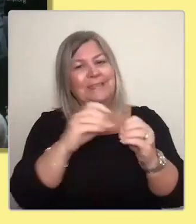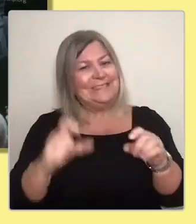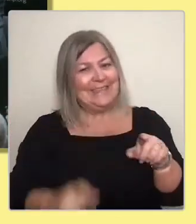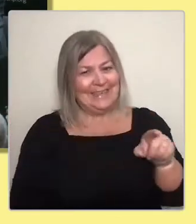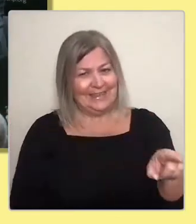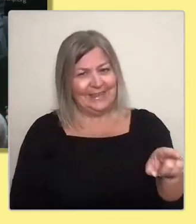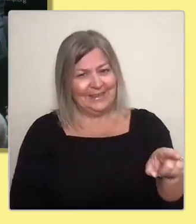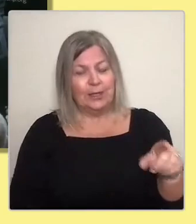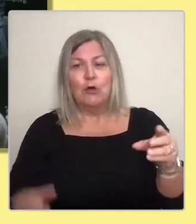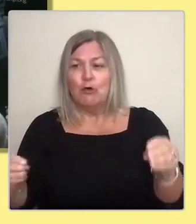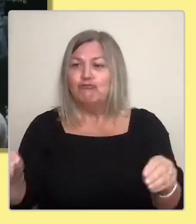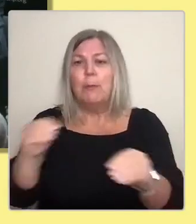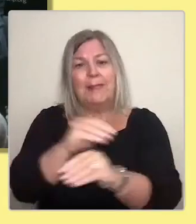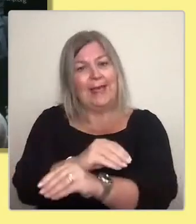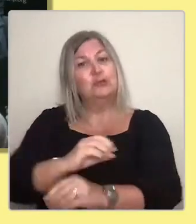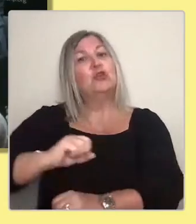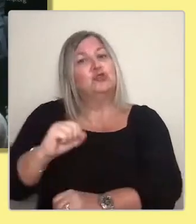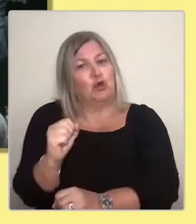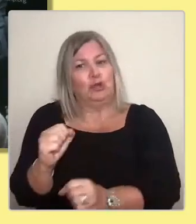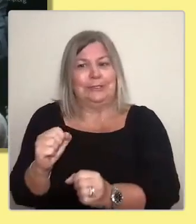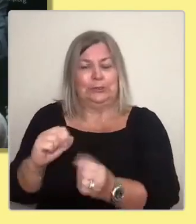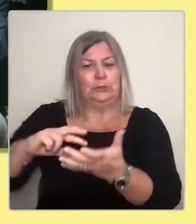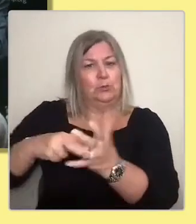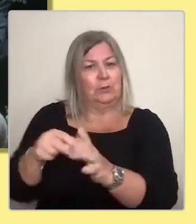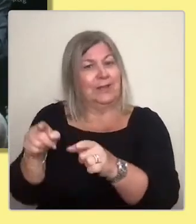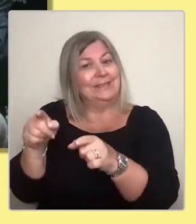do this before we are independent?